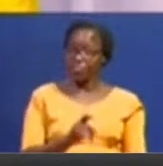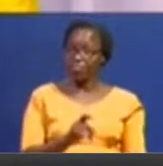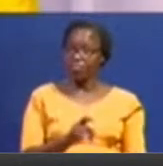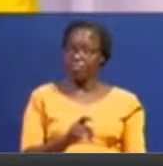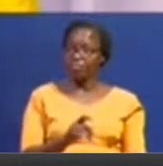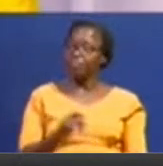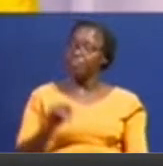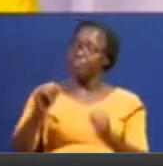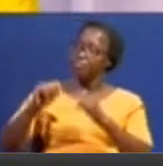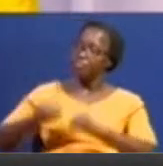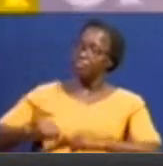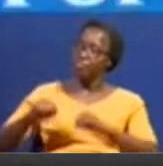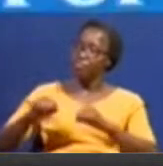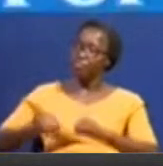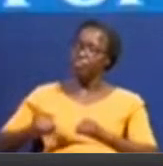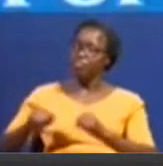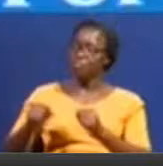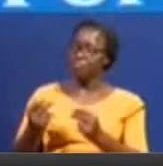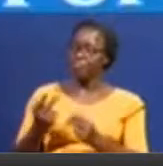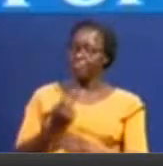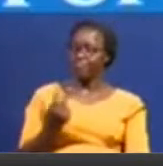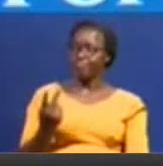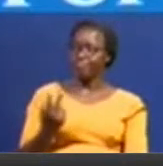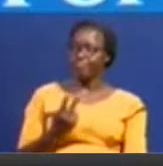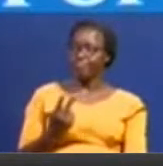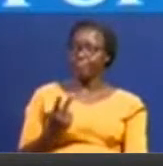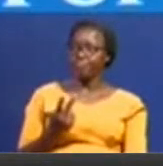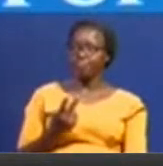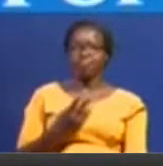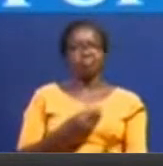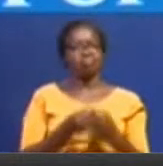by agreement of parties. Yeah, but there